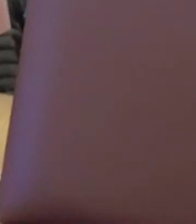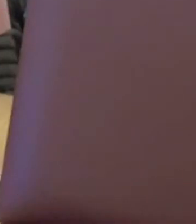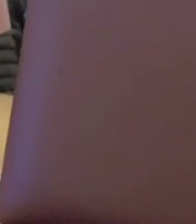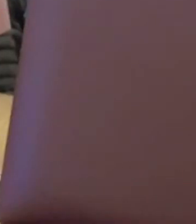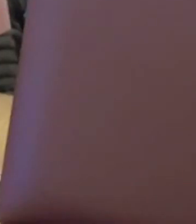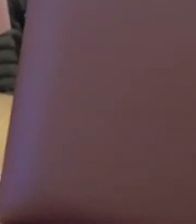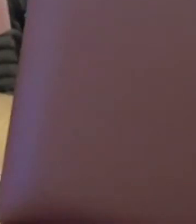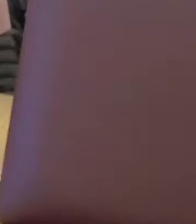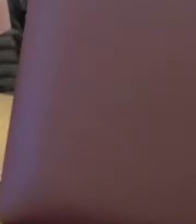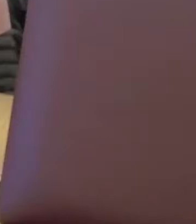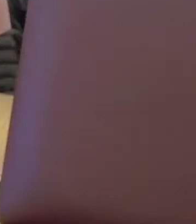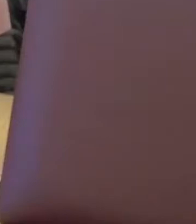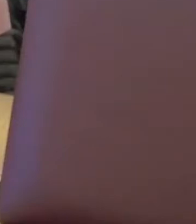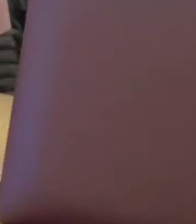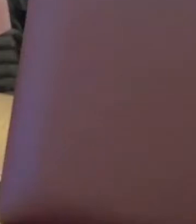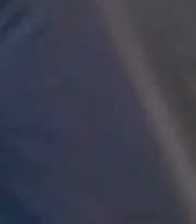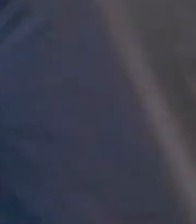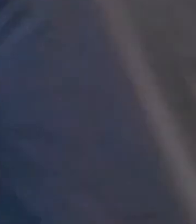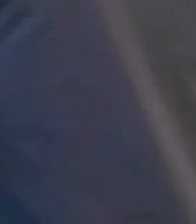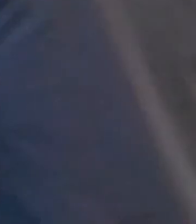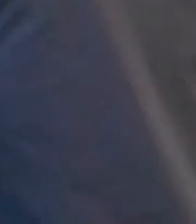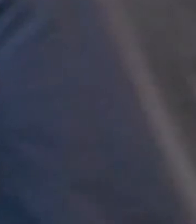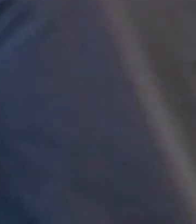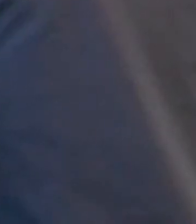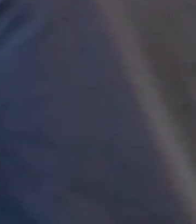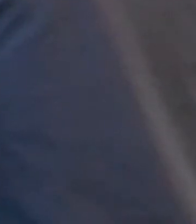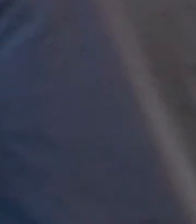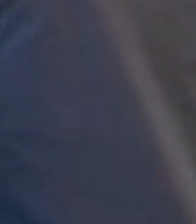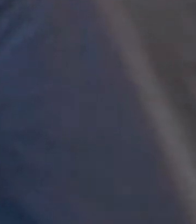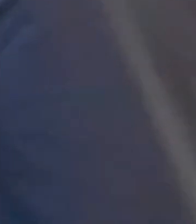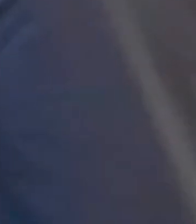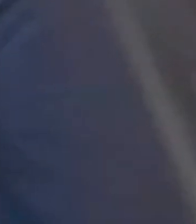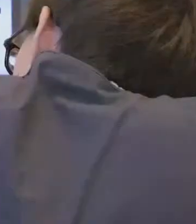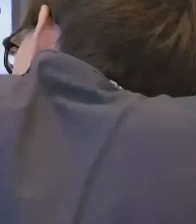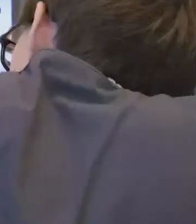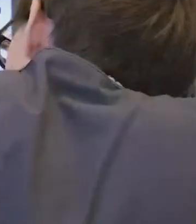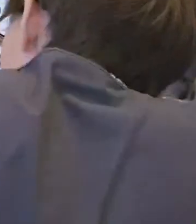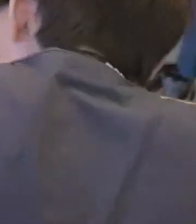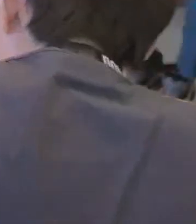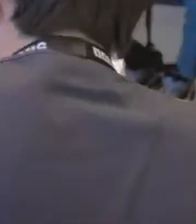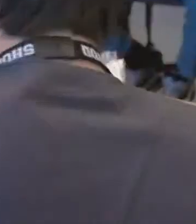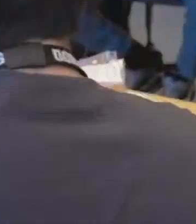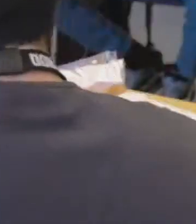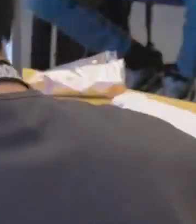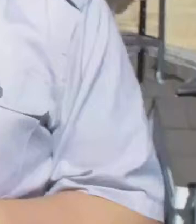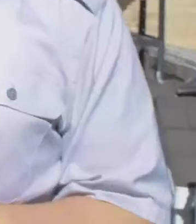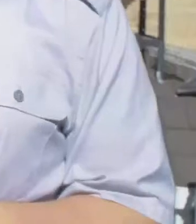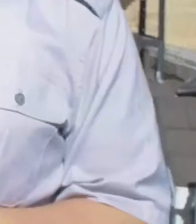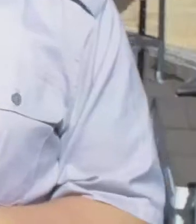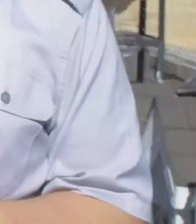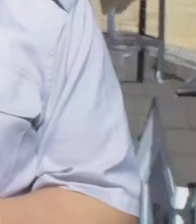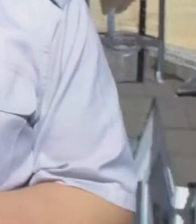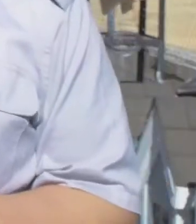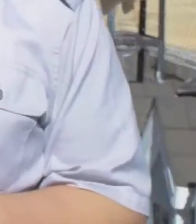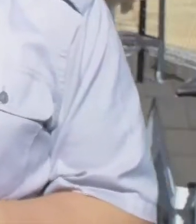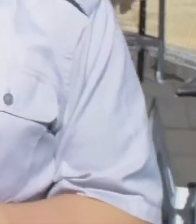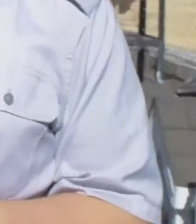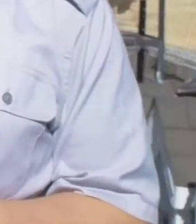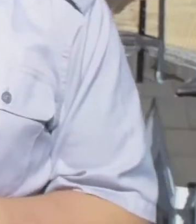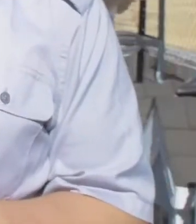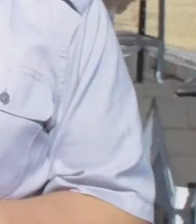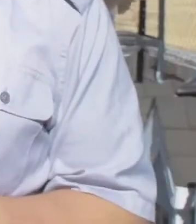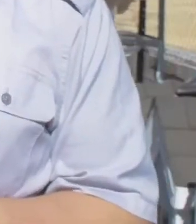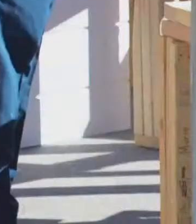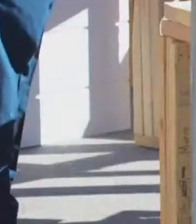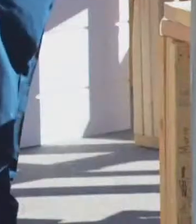classes have showed me that I can make a difference in healthcare, and now I'm on my way to become a physical therapist. My CTE class taught me skills that I